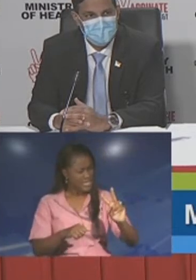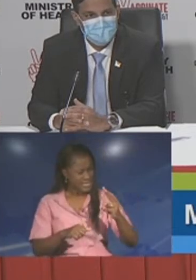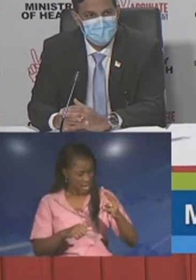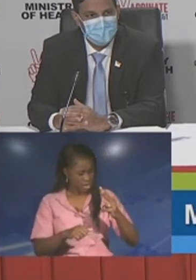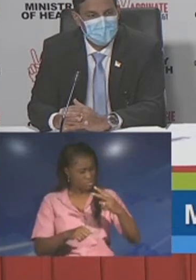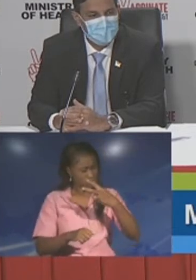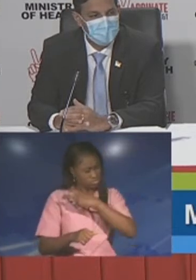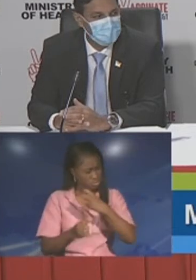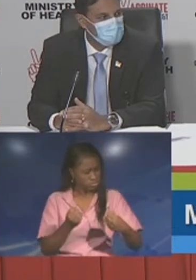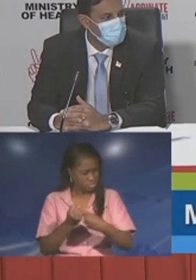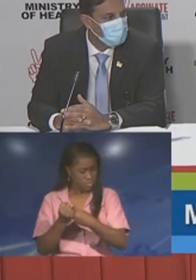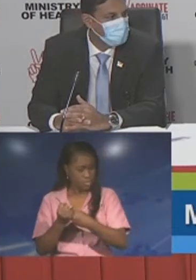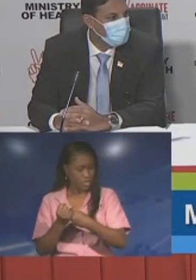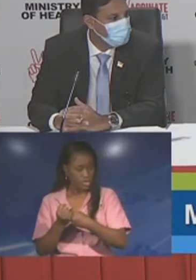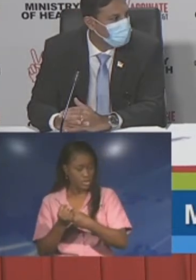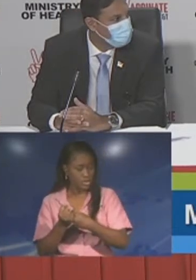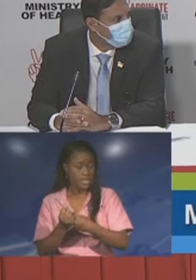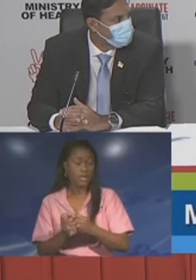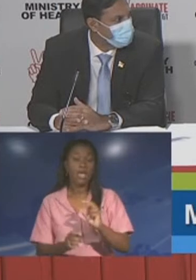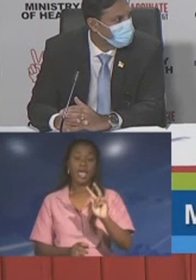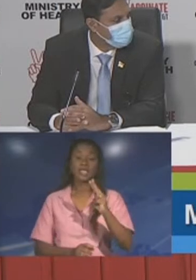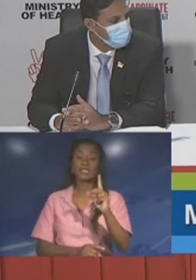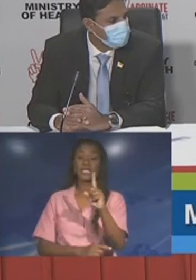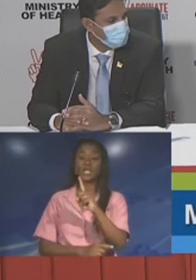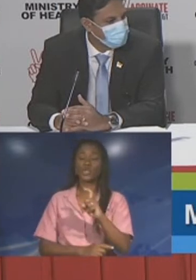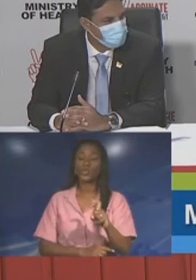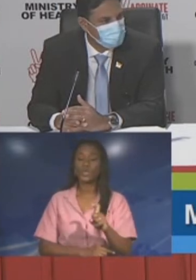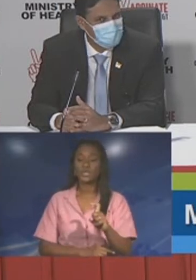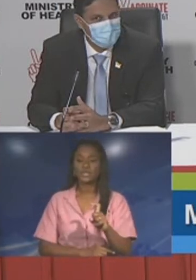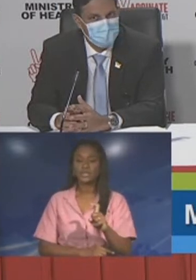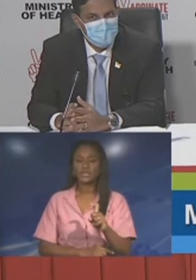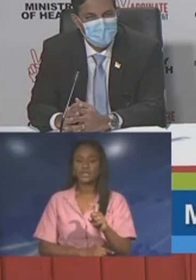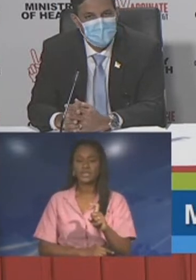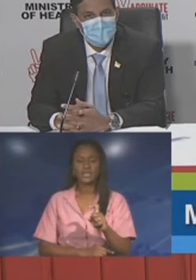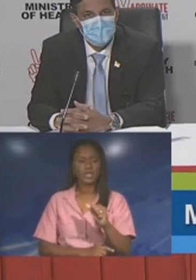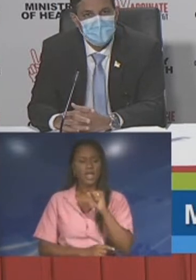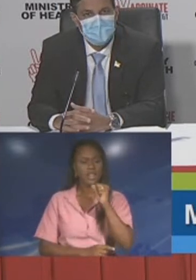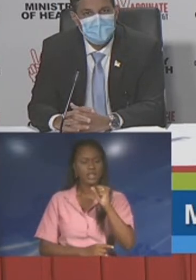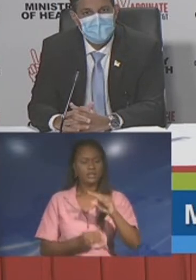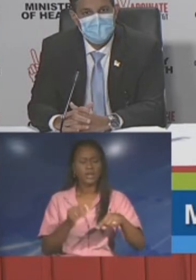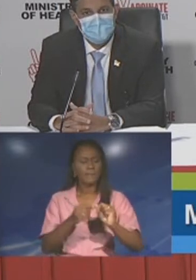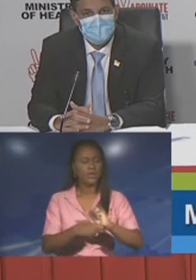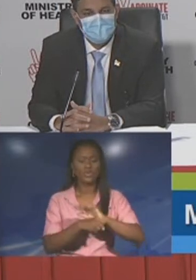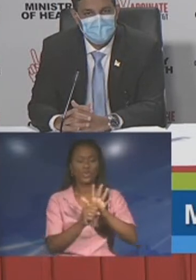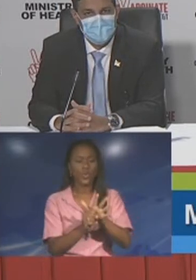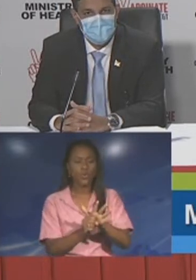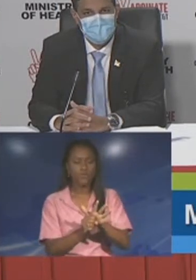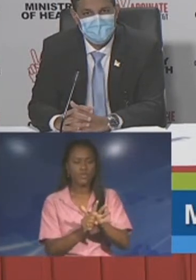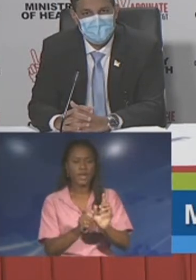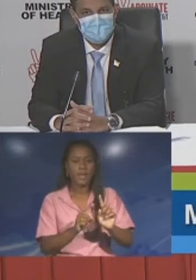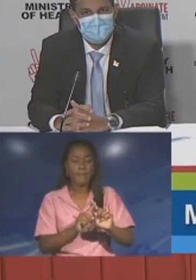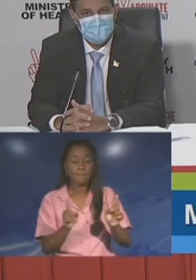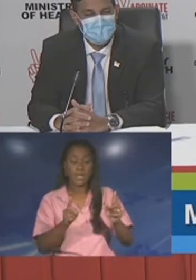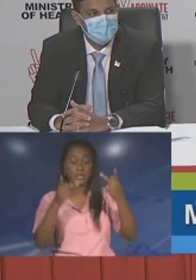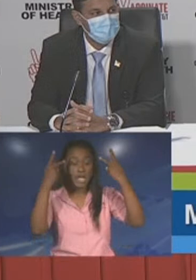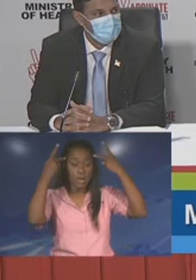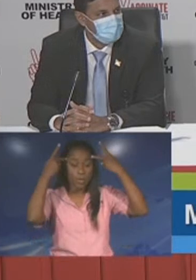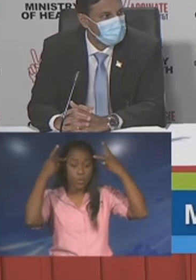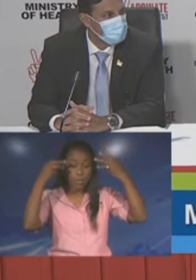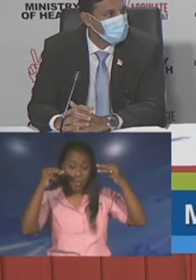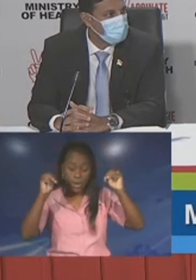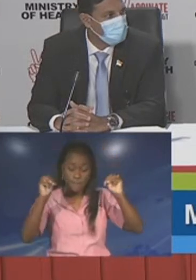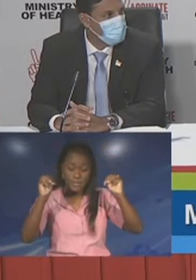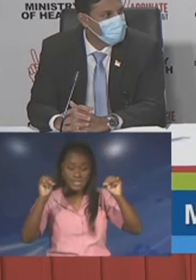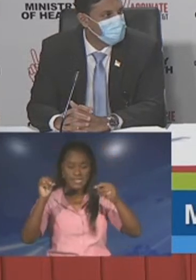one? And my second question was not so much to do with COVID, but the Prime Minister has